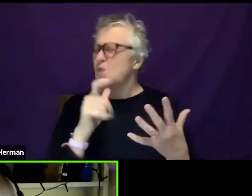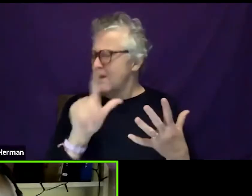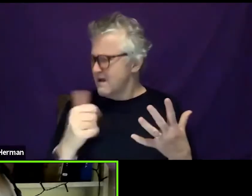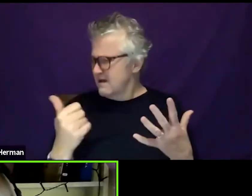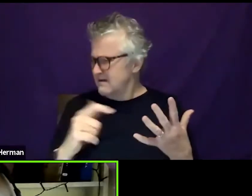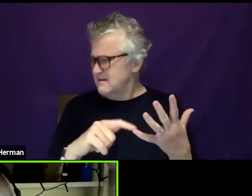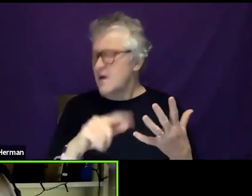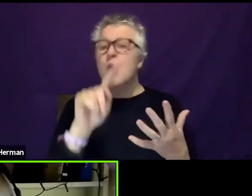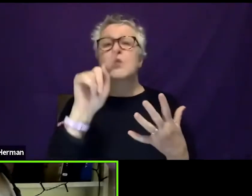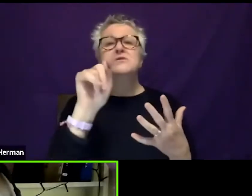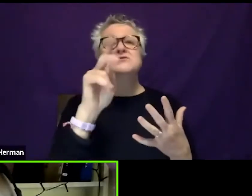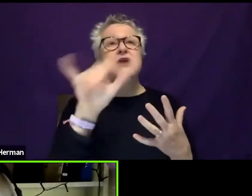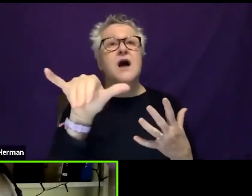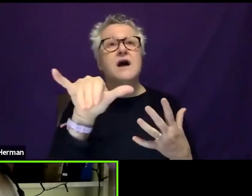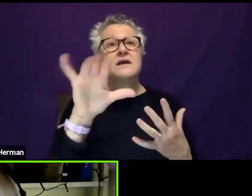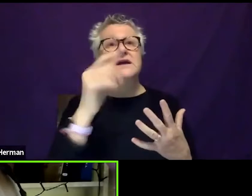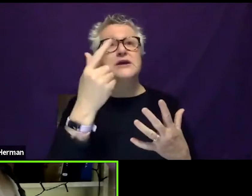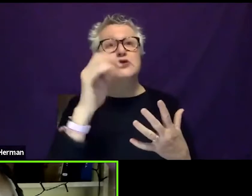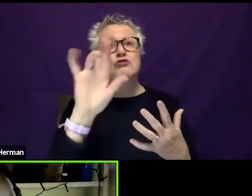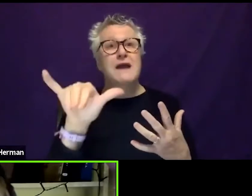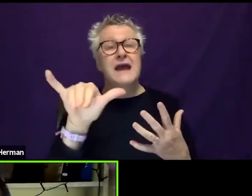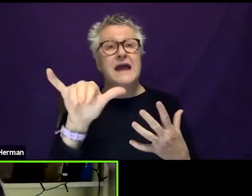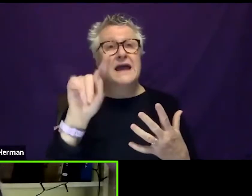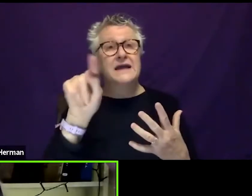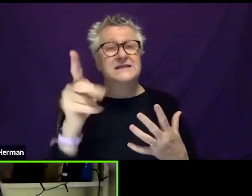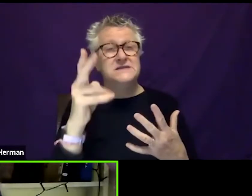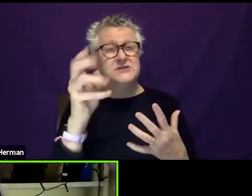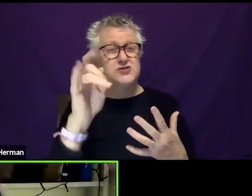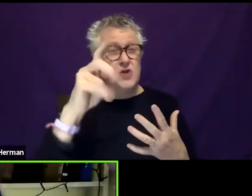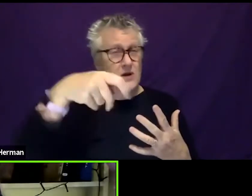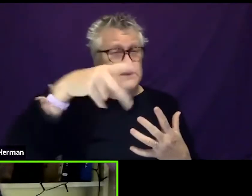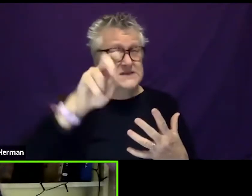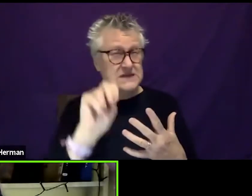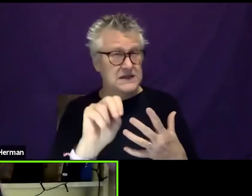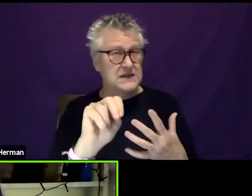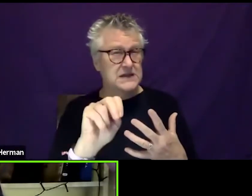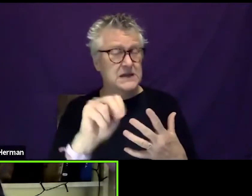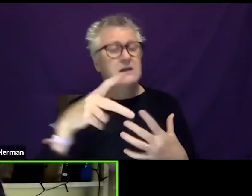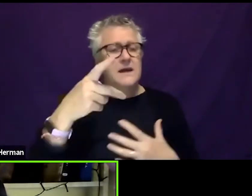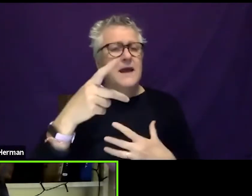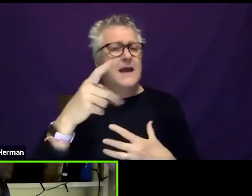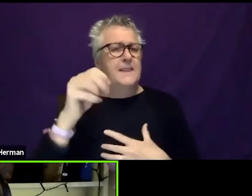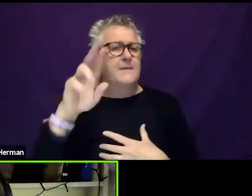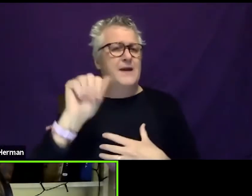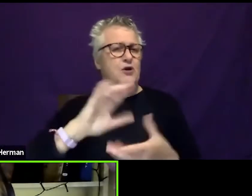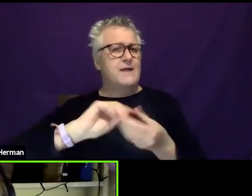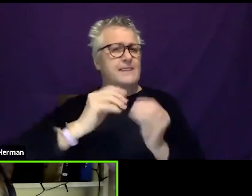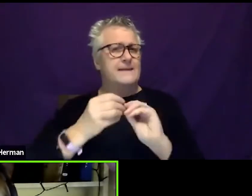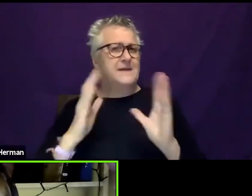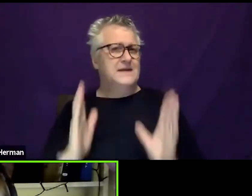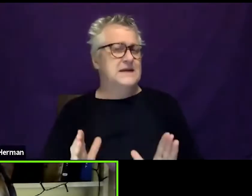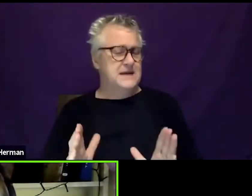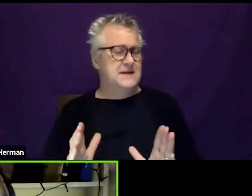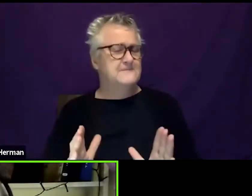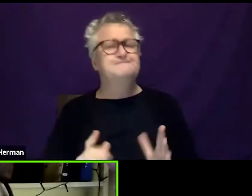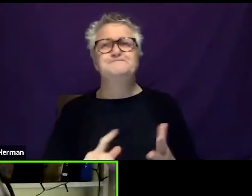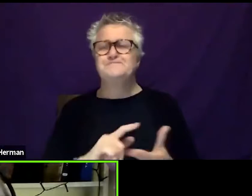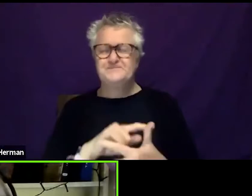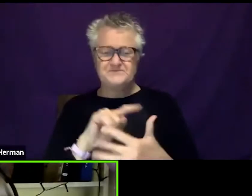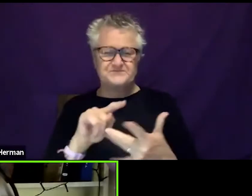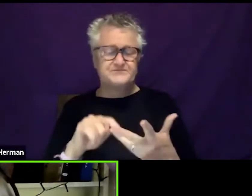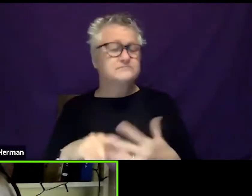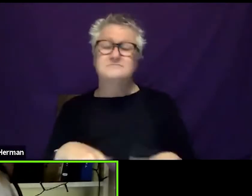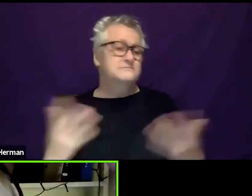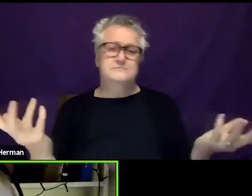Gray Thompson, the Paralympian, pops in now and then. And it has just become this